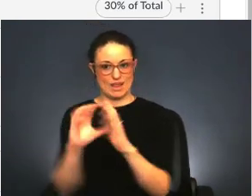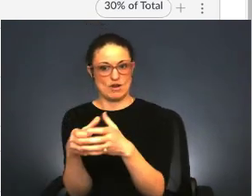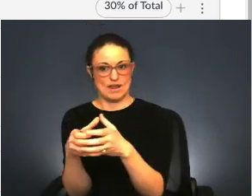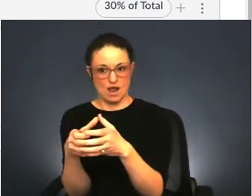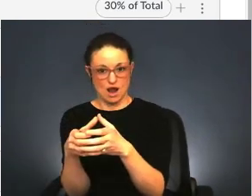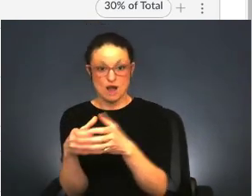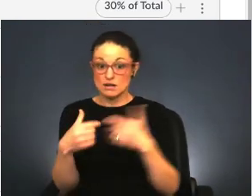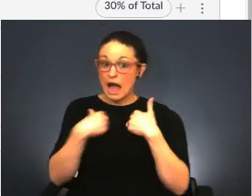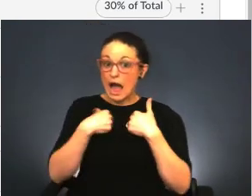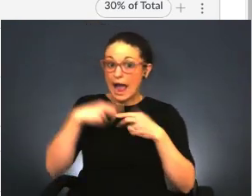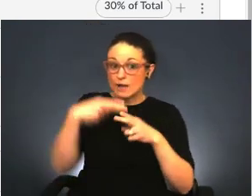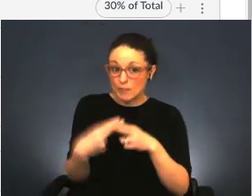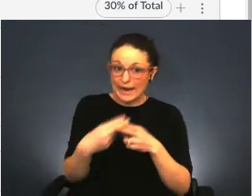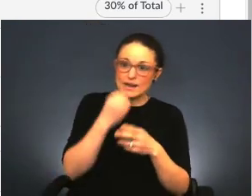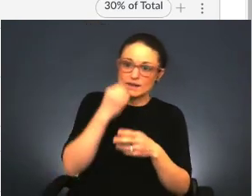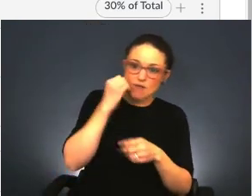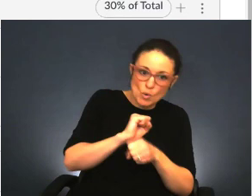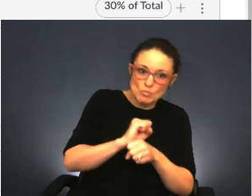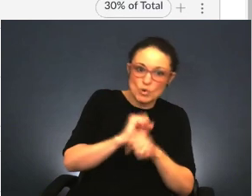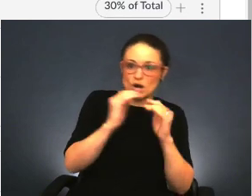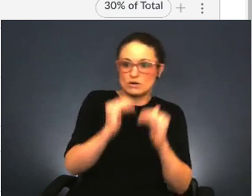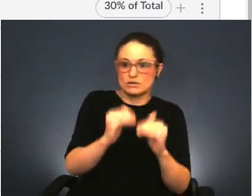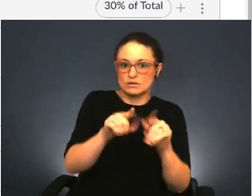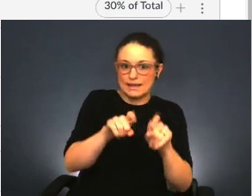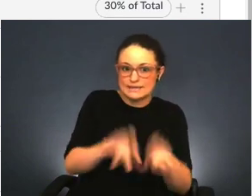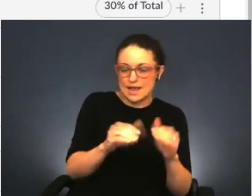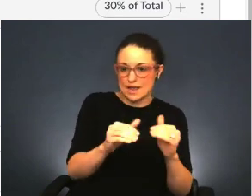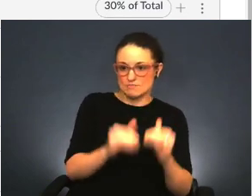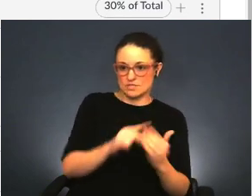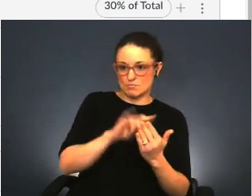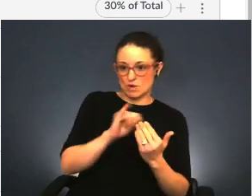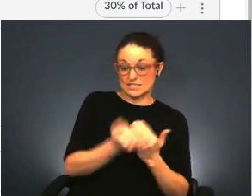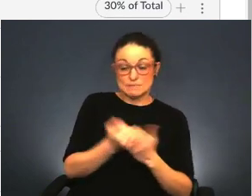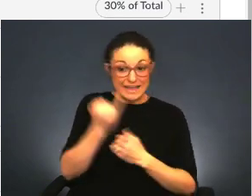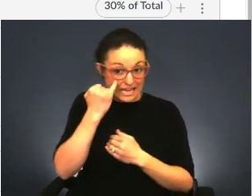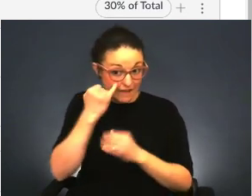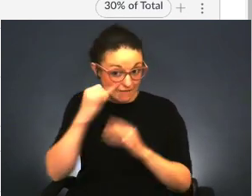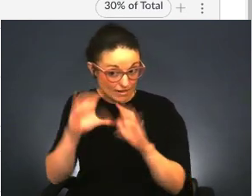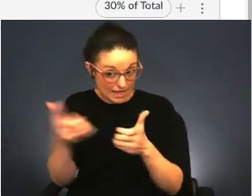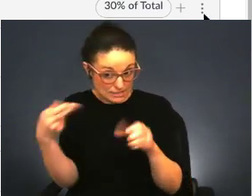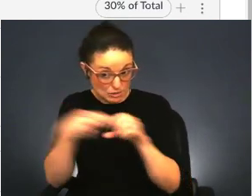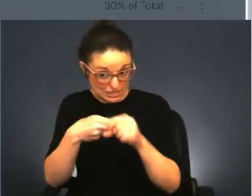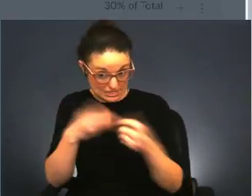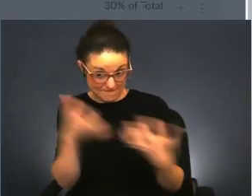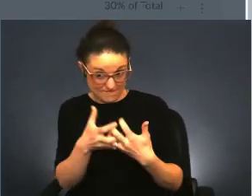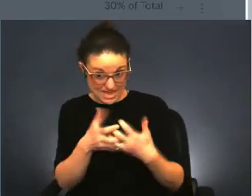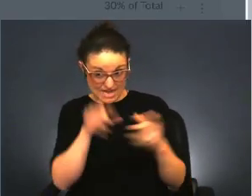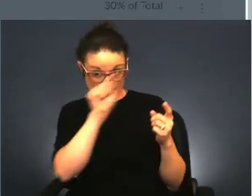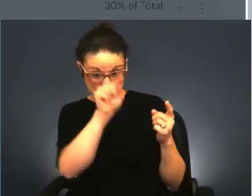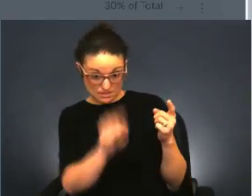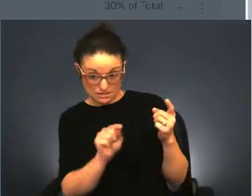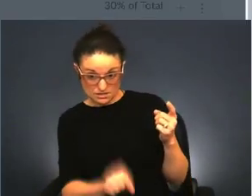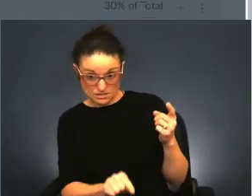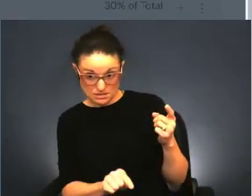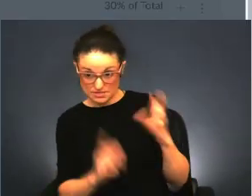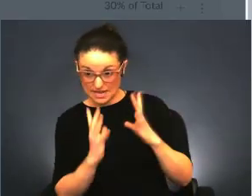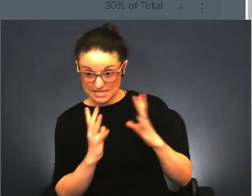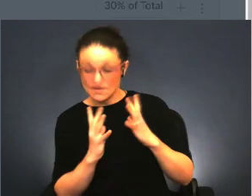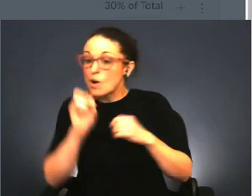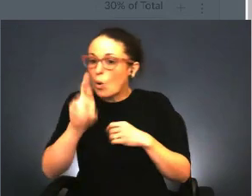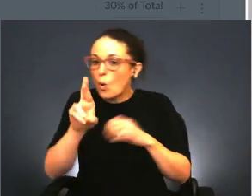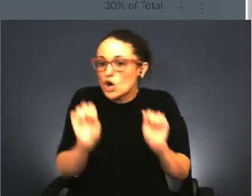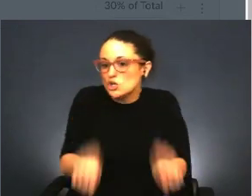project. If class participation fits into one of these, then you can have that, or you can create a group for